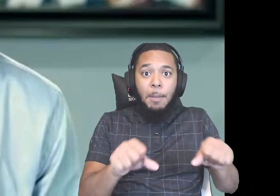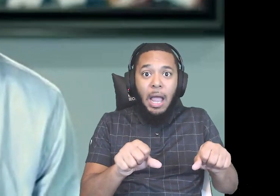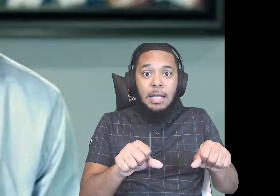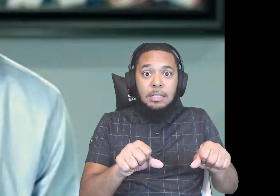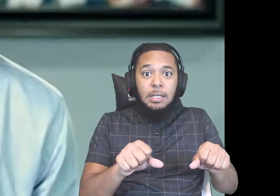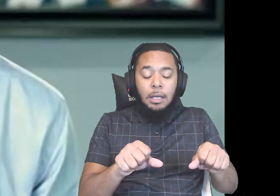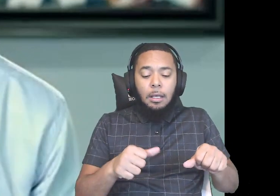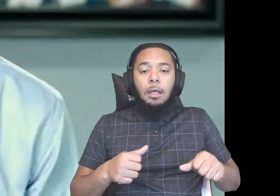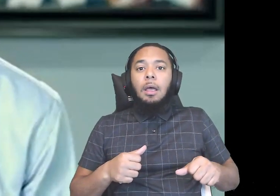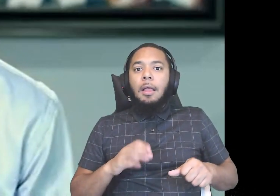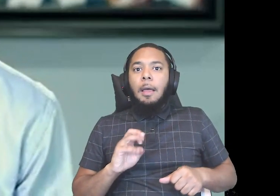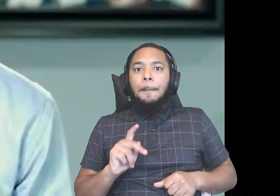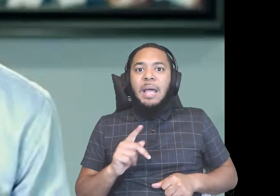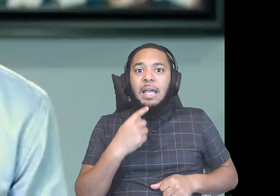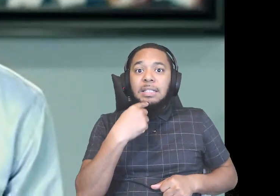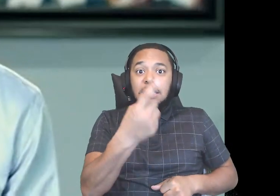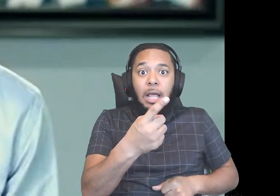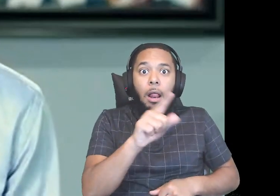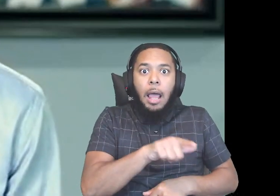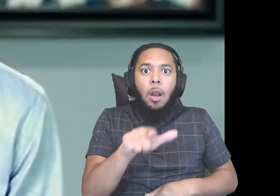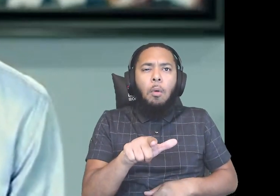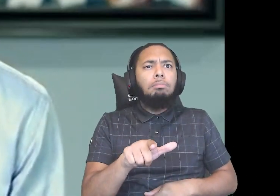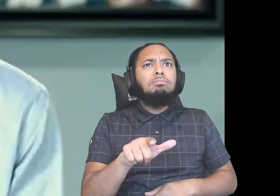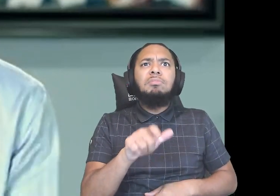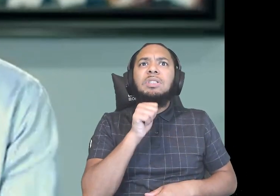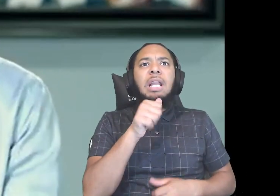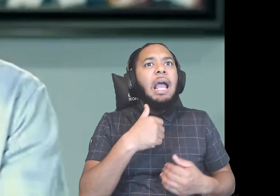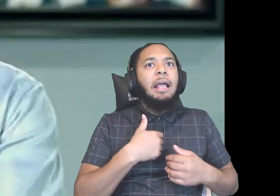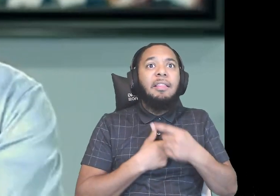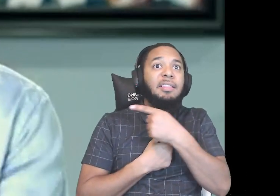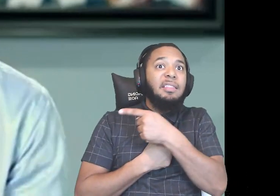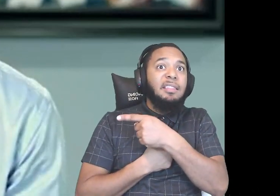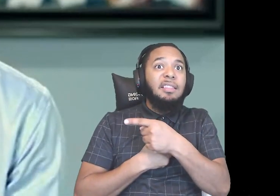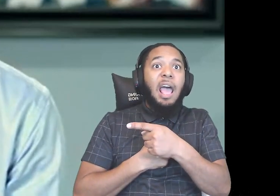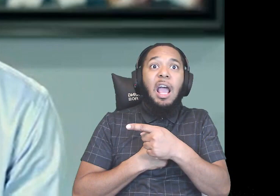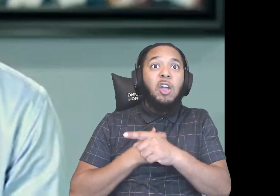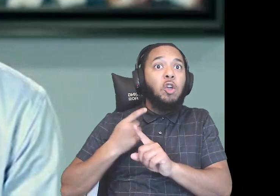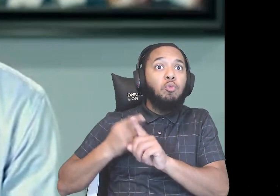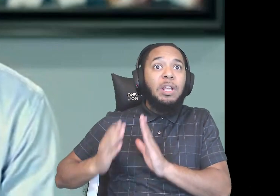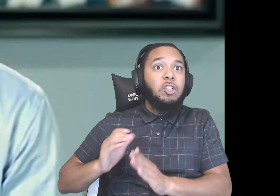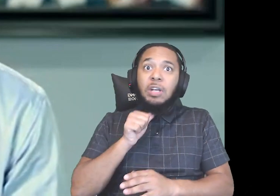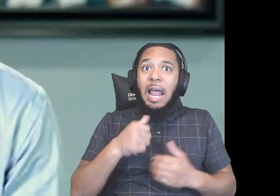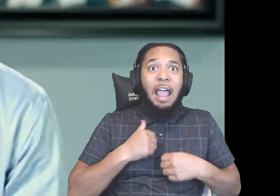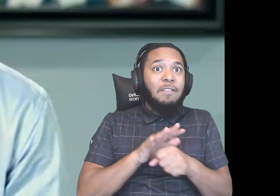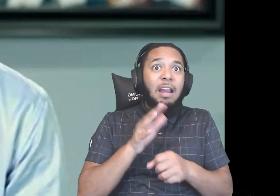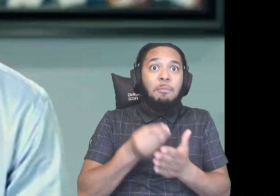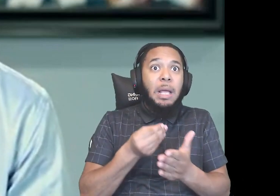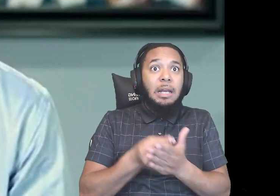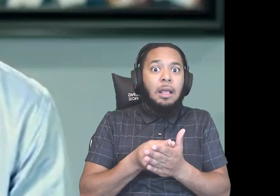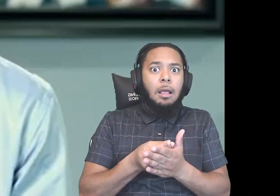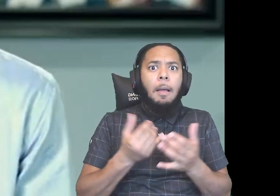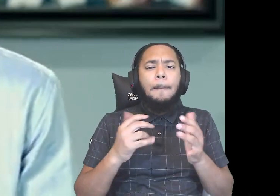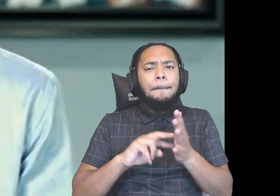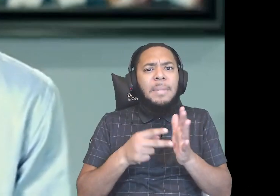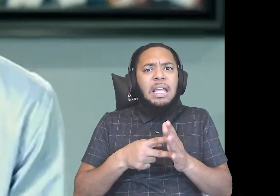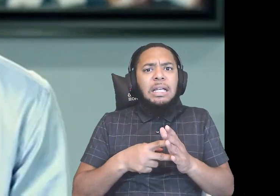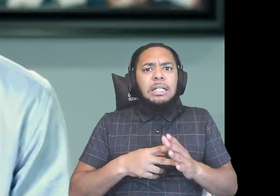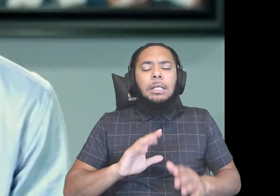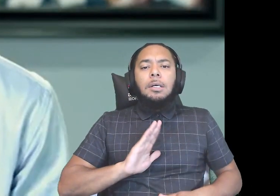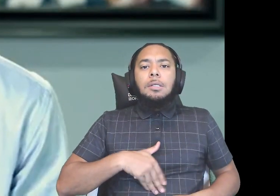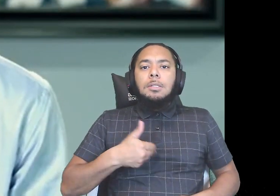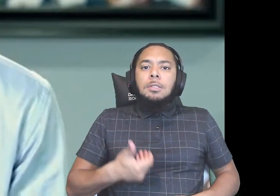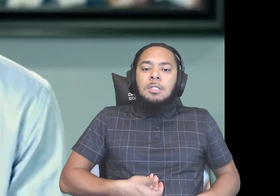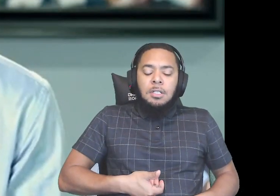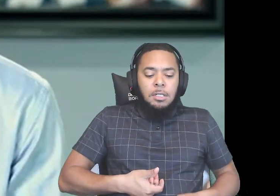because your bank might charge you a fee and your landlord, the person who owns the property might be really upset. They'll be like, I went to go